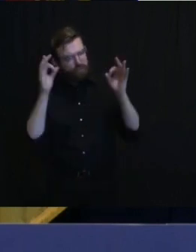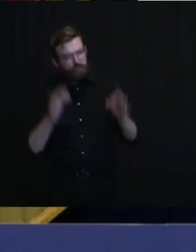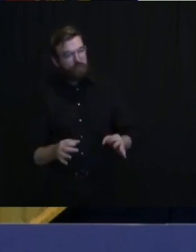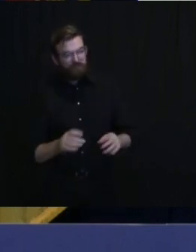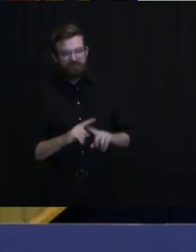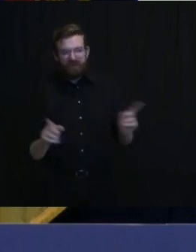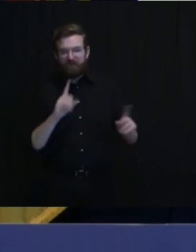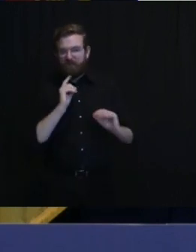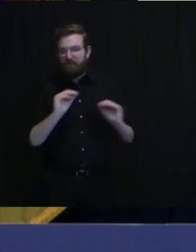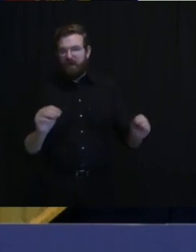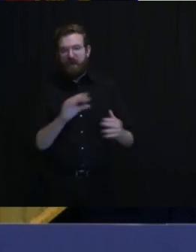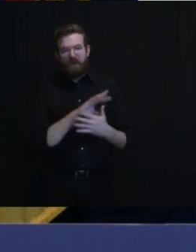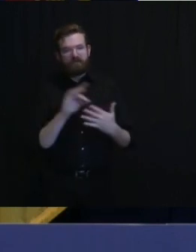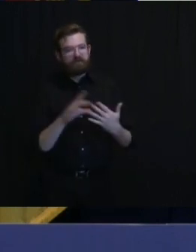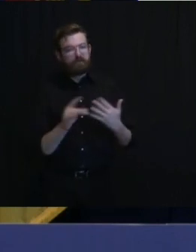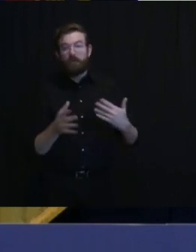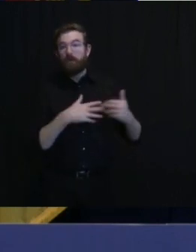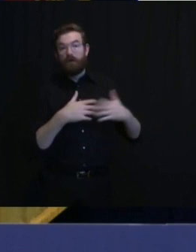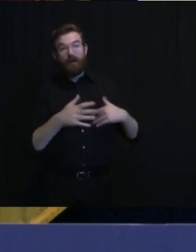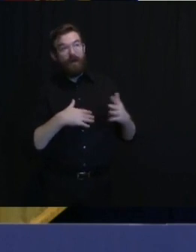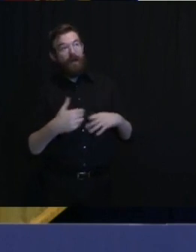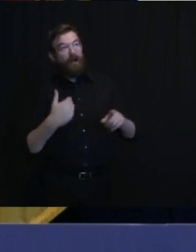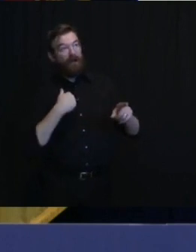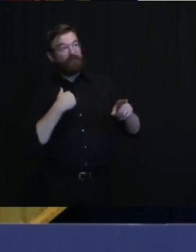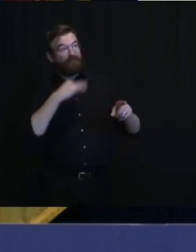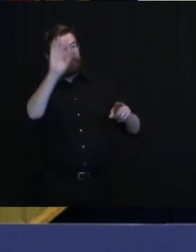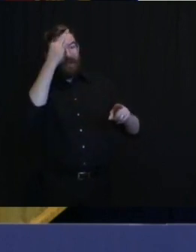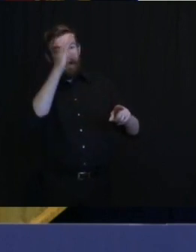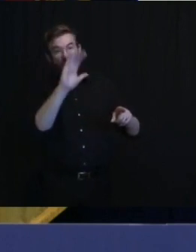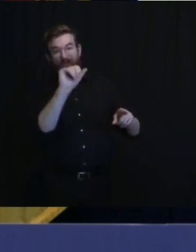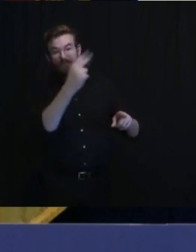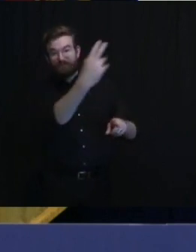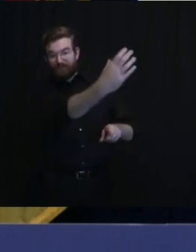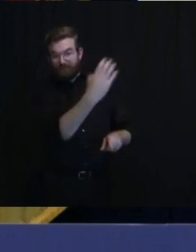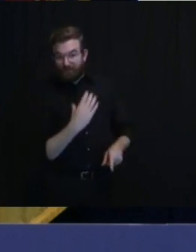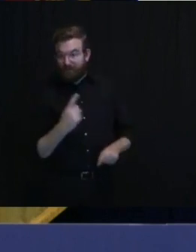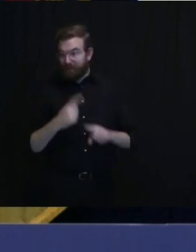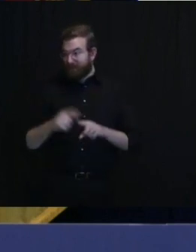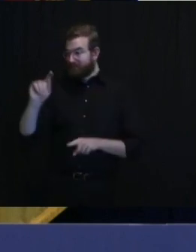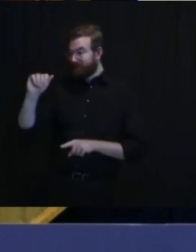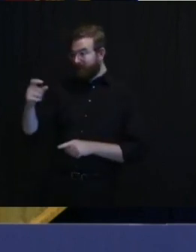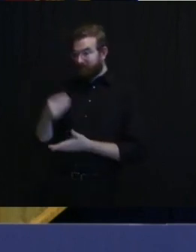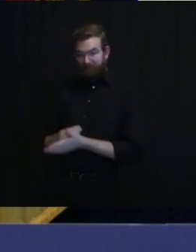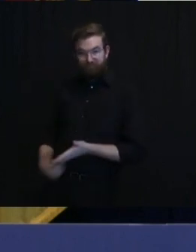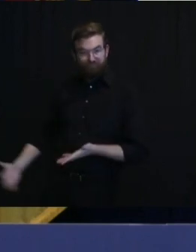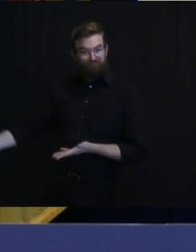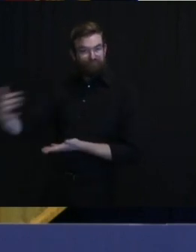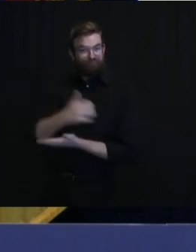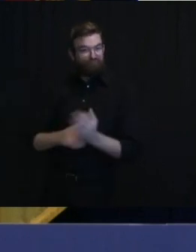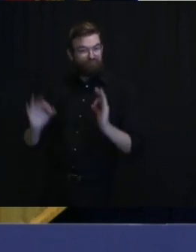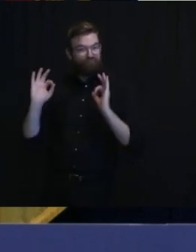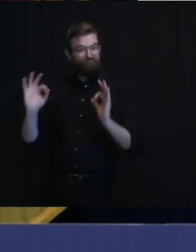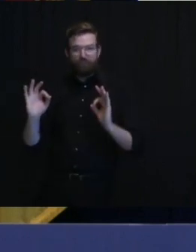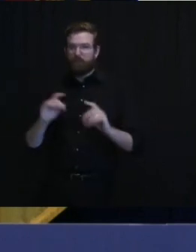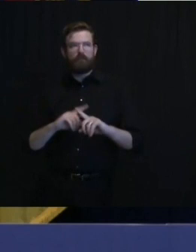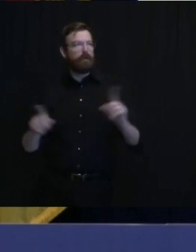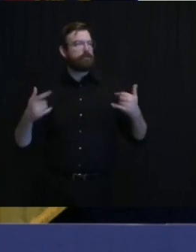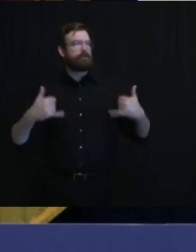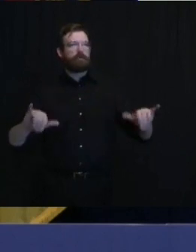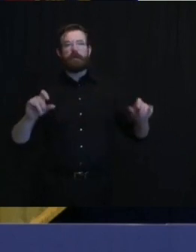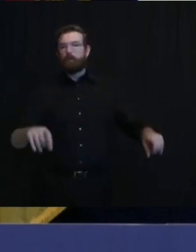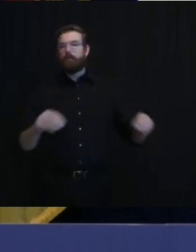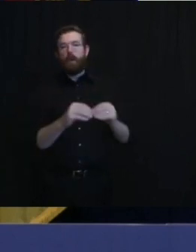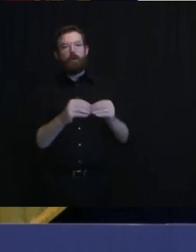little bit longer because we wanted to make sure, I don't want to put words in other people's mouths, but the checks and balances and